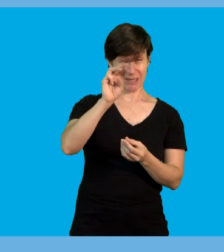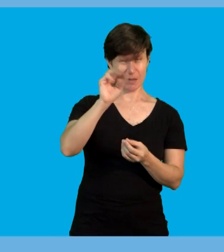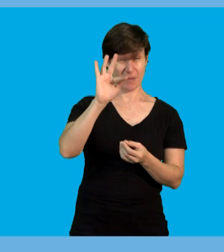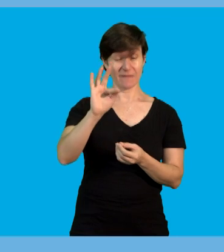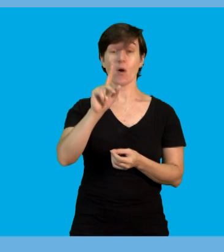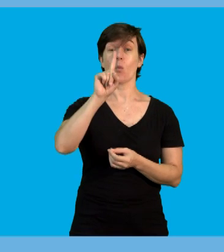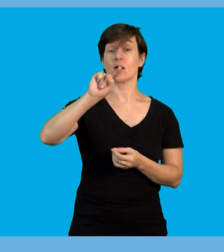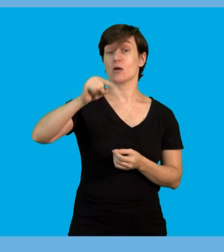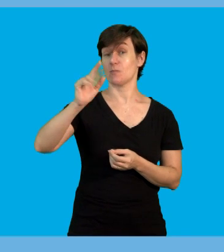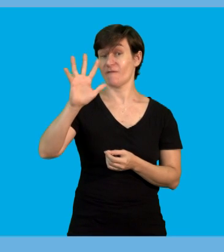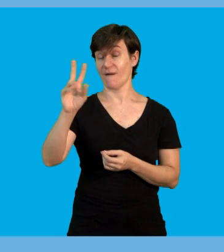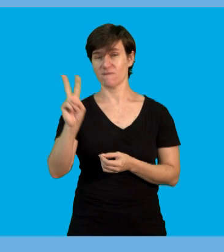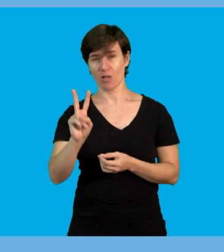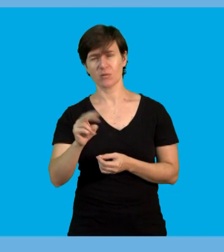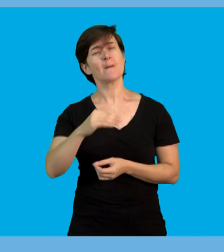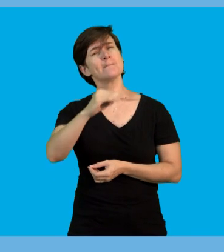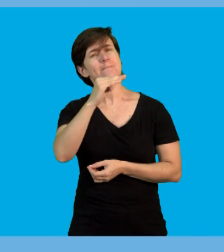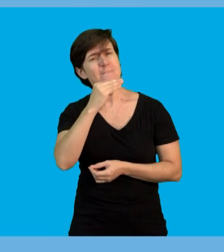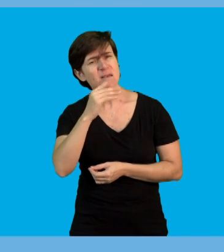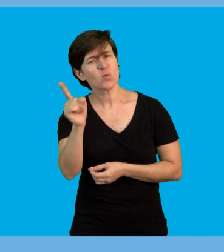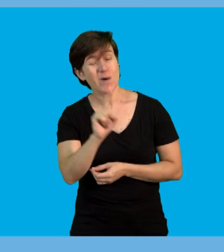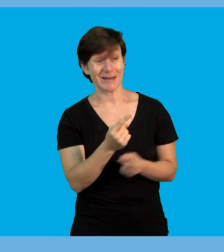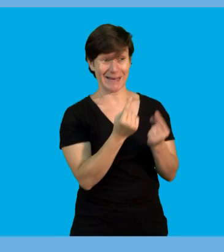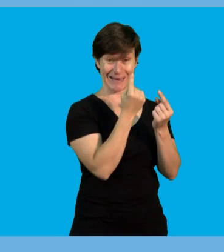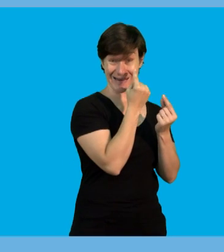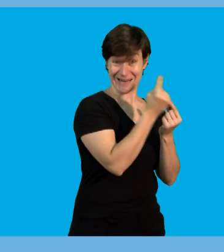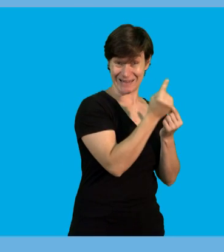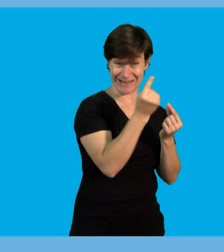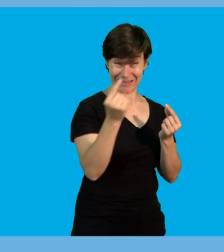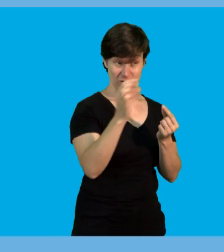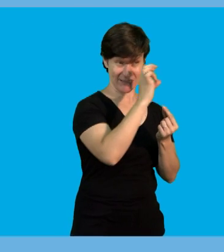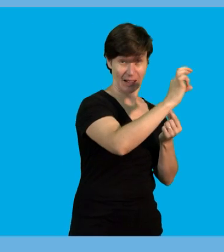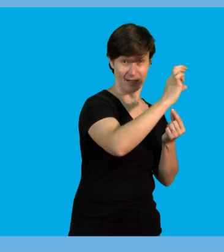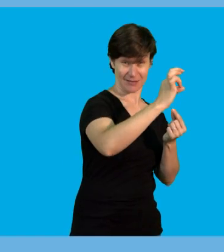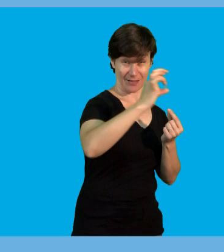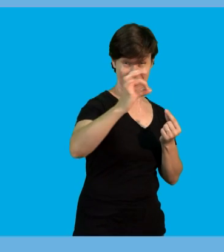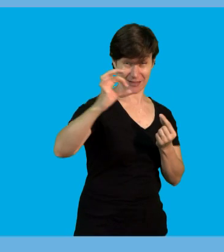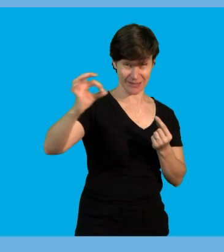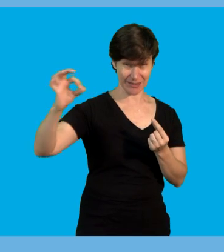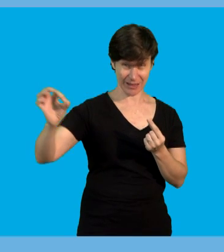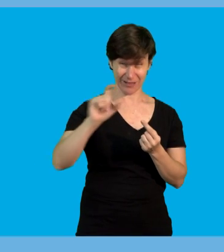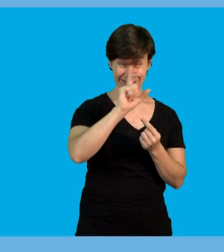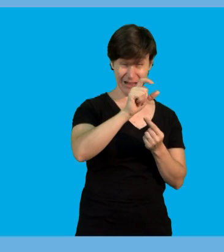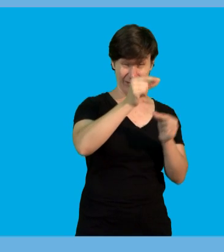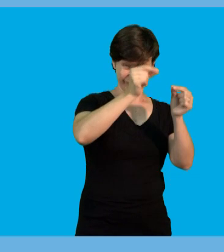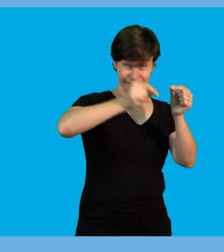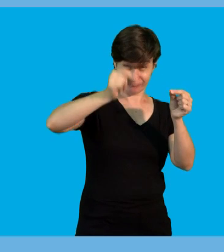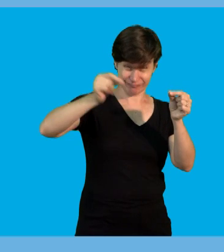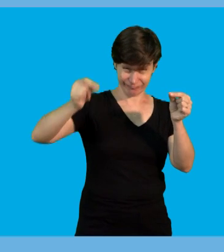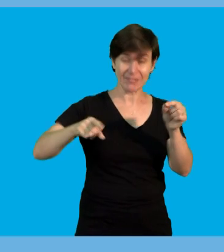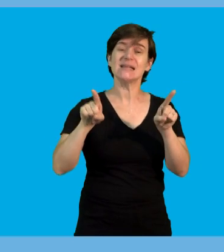is 1,5 volts. That means also that even each cell has the EMF